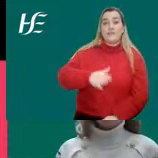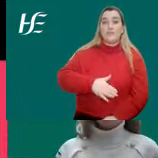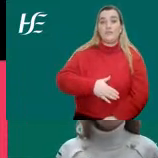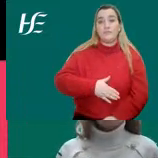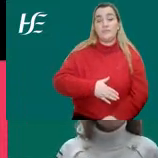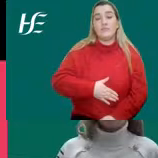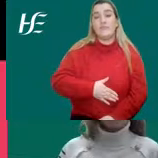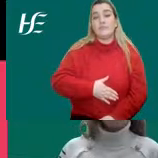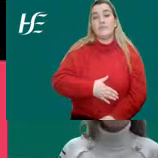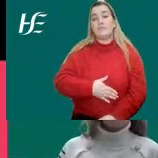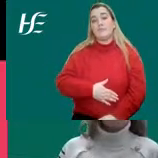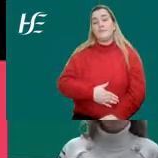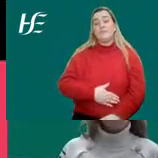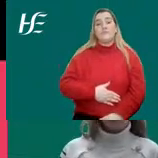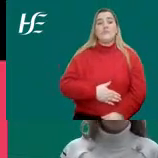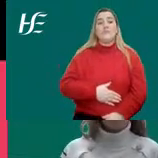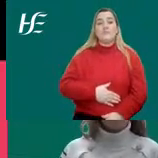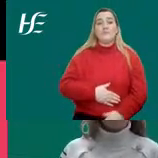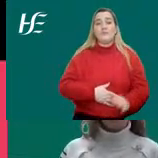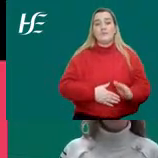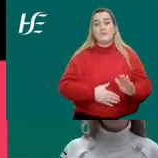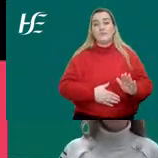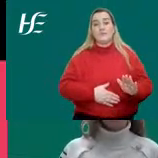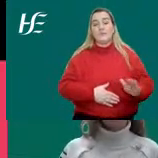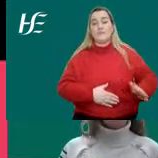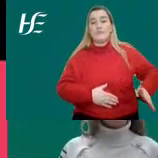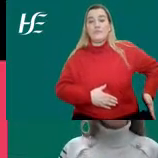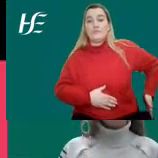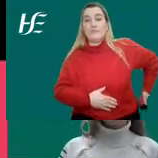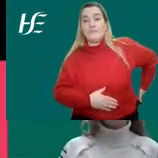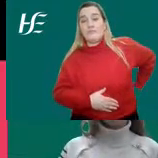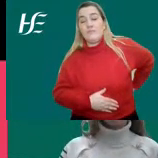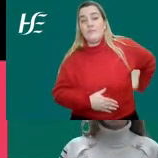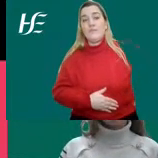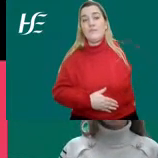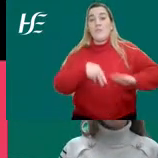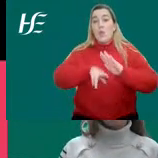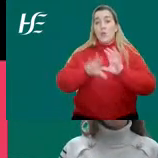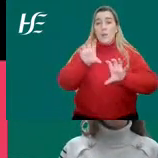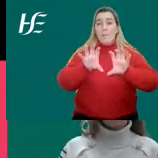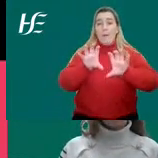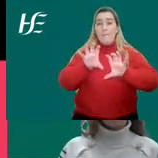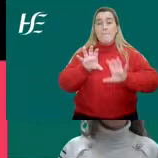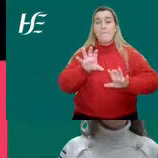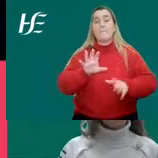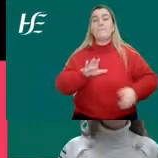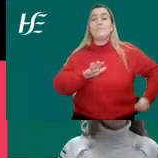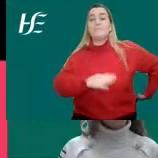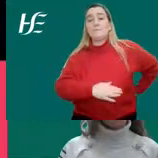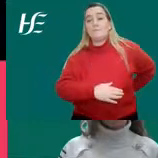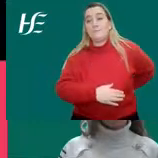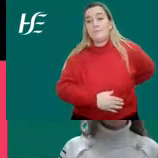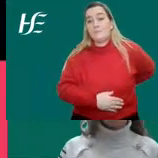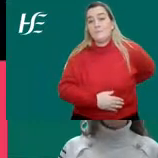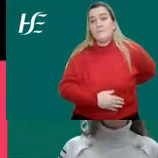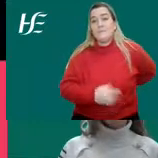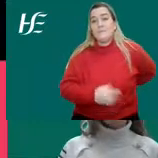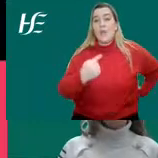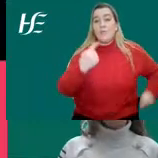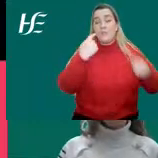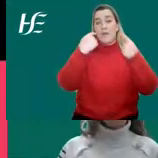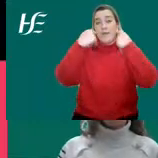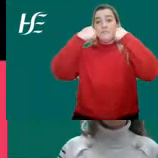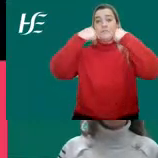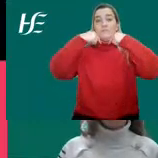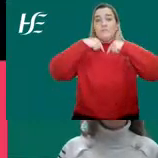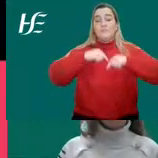hand underneath your bottom around your back passage. Begin by breathing in and feel your tummy muscles rise and your